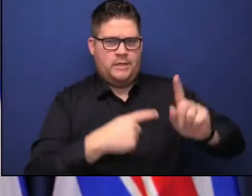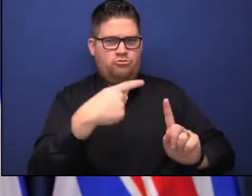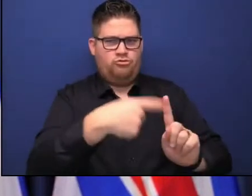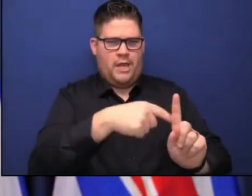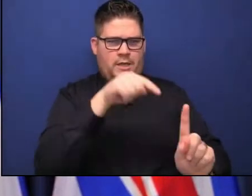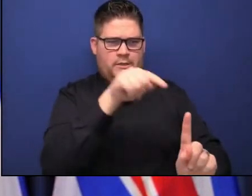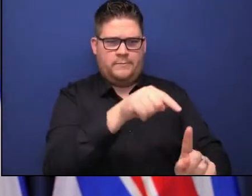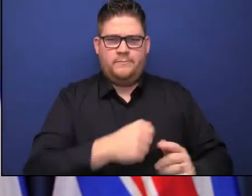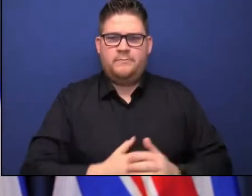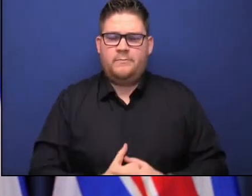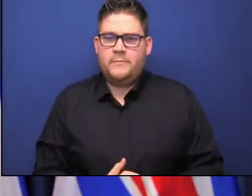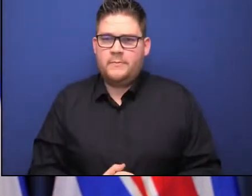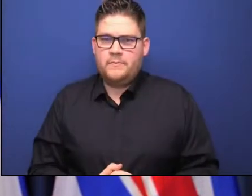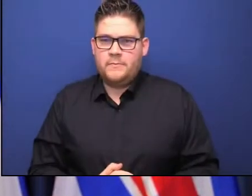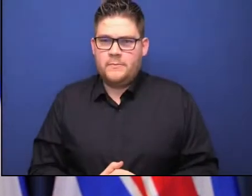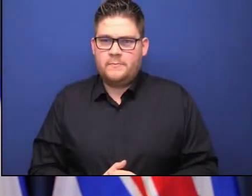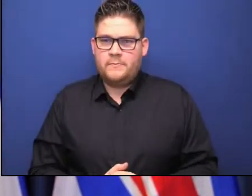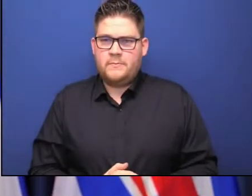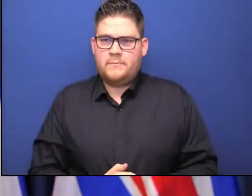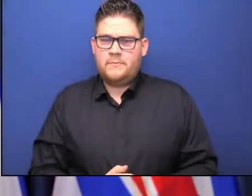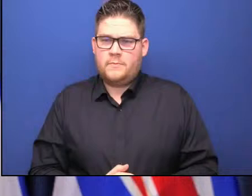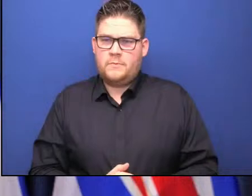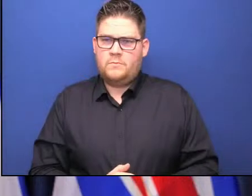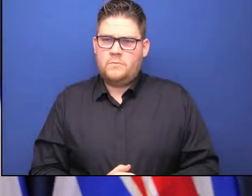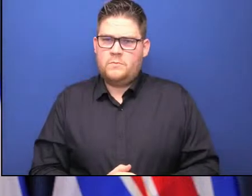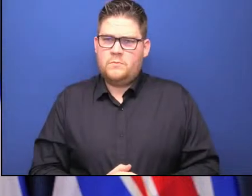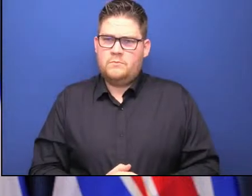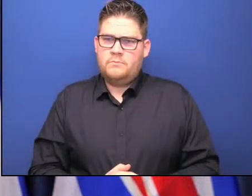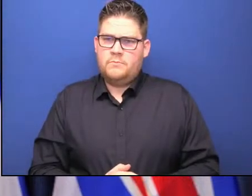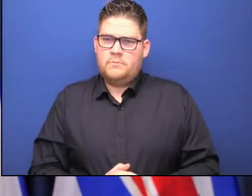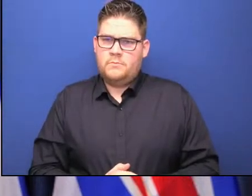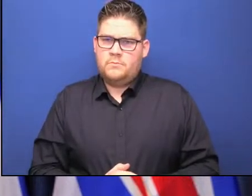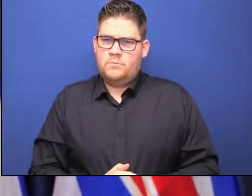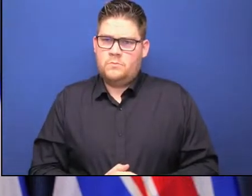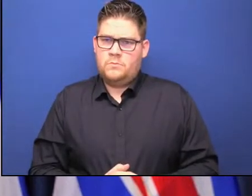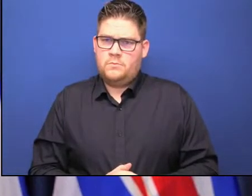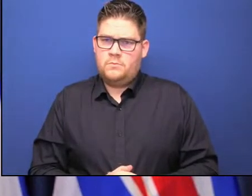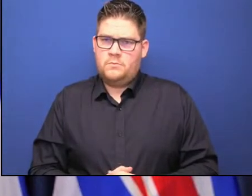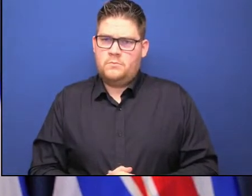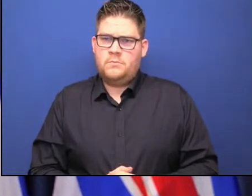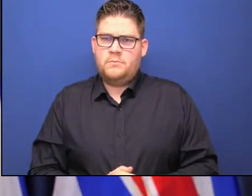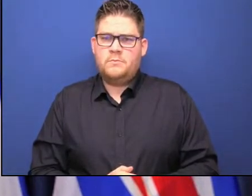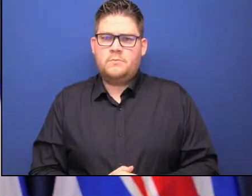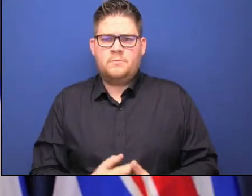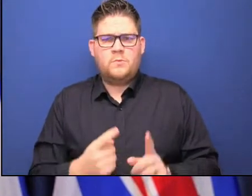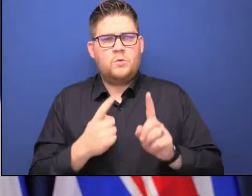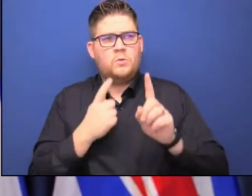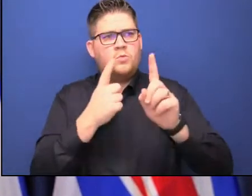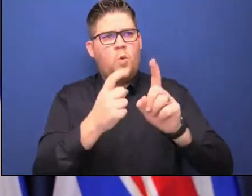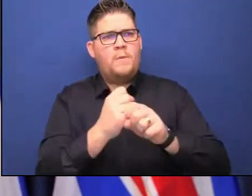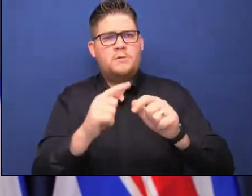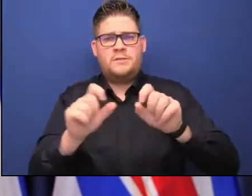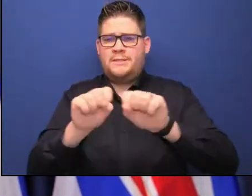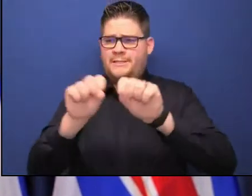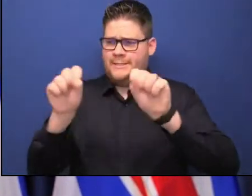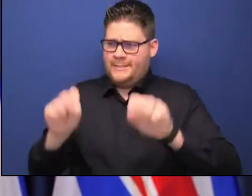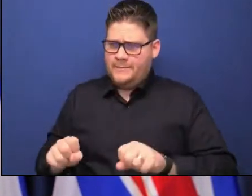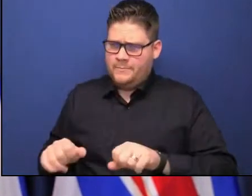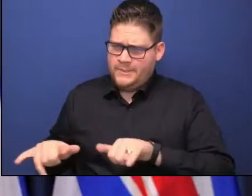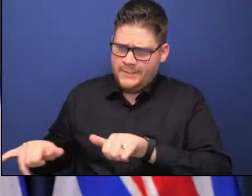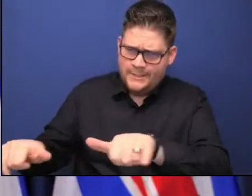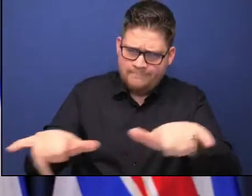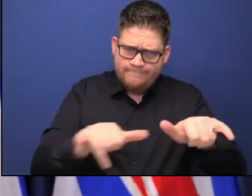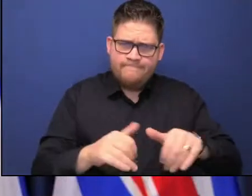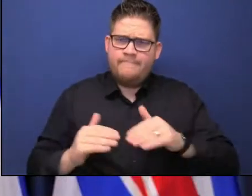good order, and that the system is fair for all parties. And so I think it's a balance, obviously. There are those who want us to go